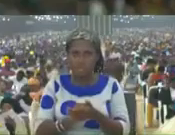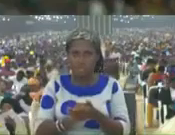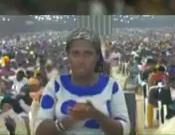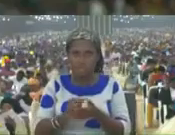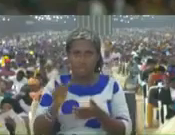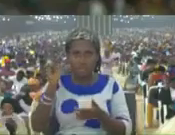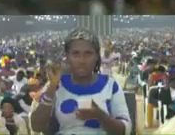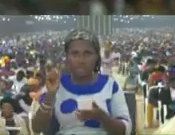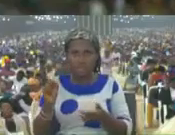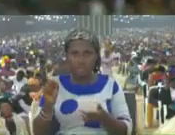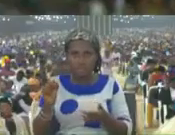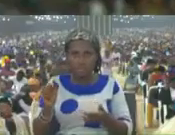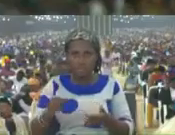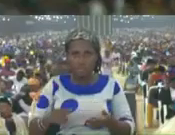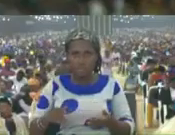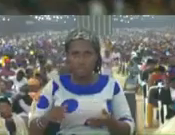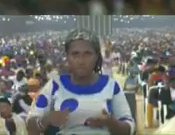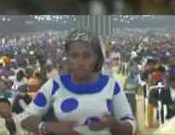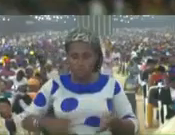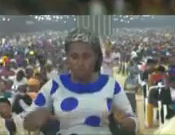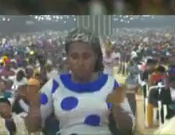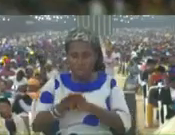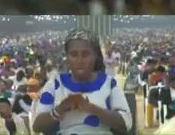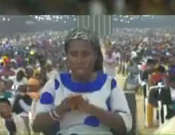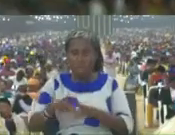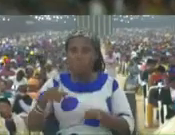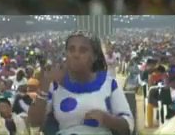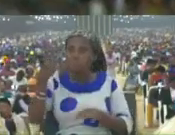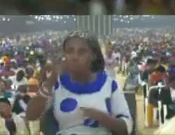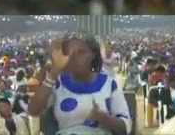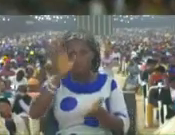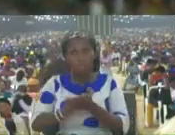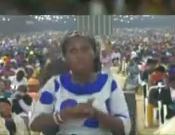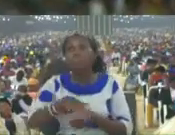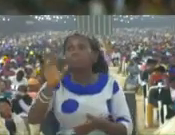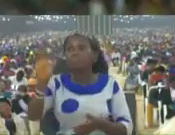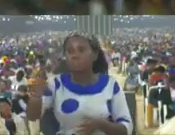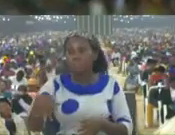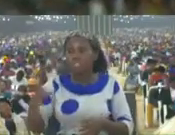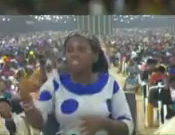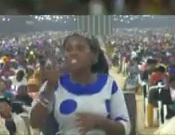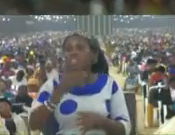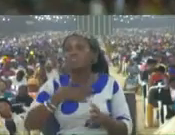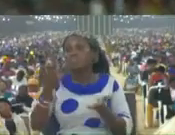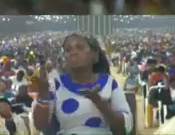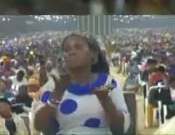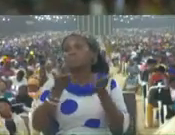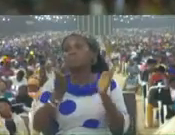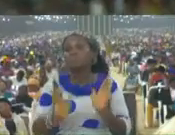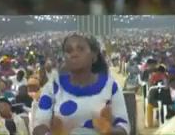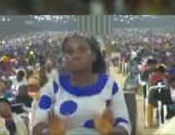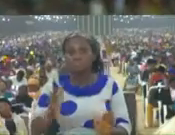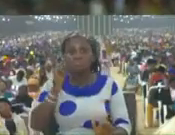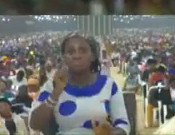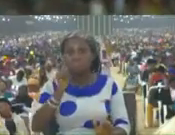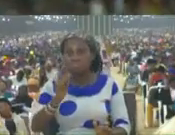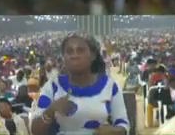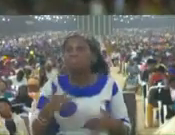she said to her husband, take my maid. I mean, she's my maid. Whatever